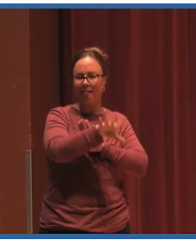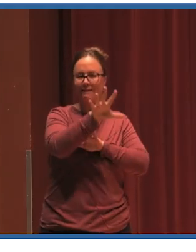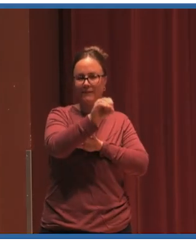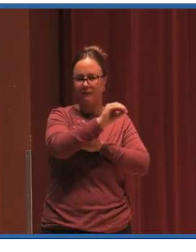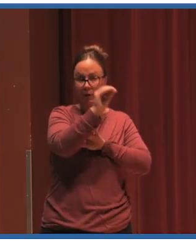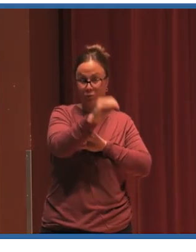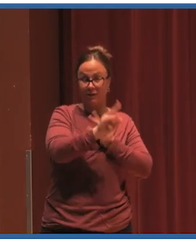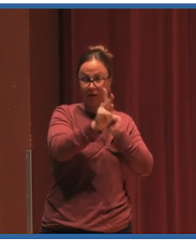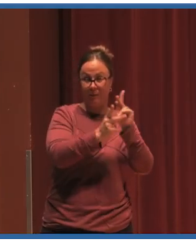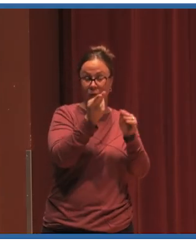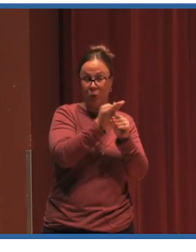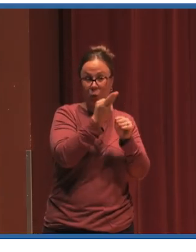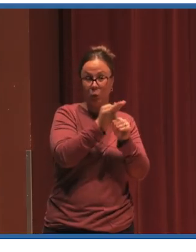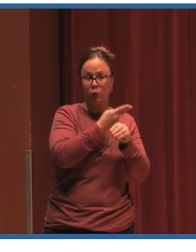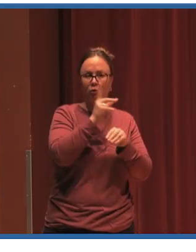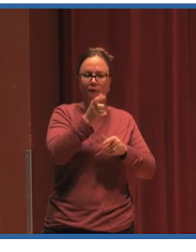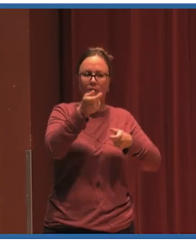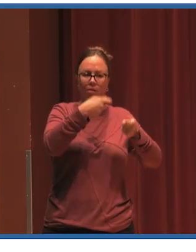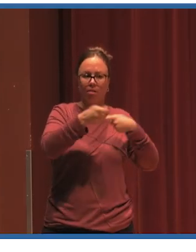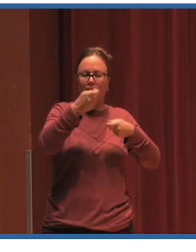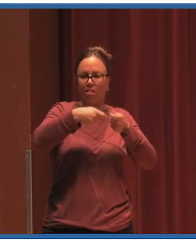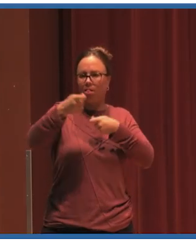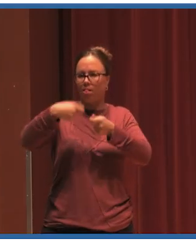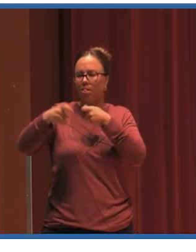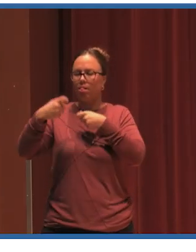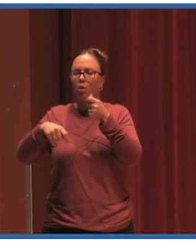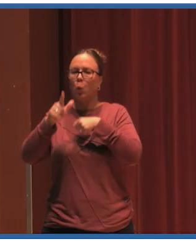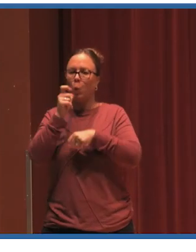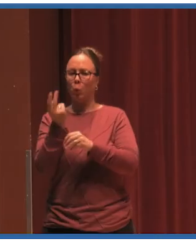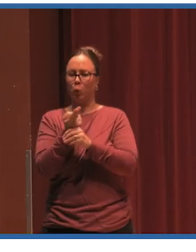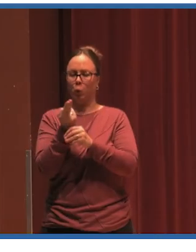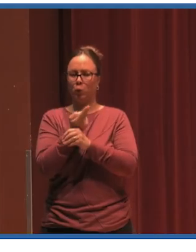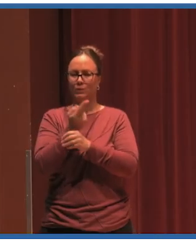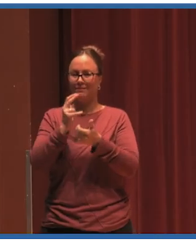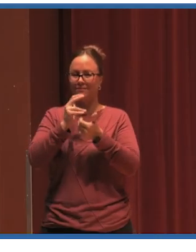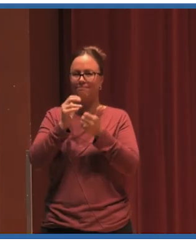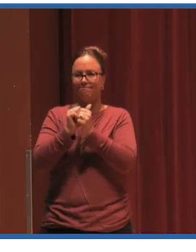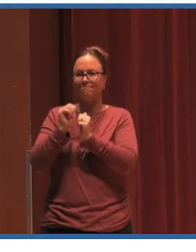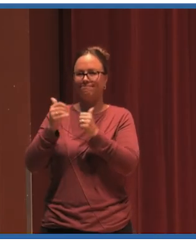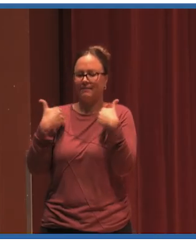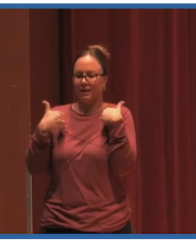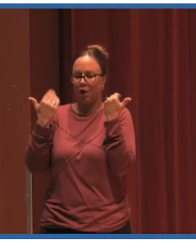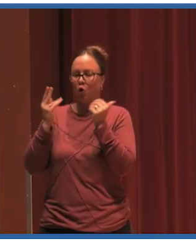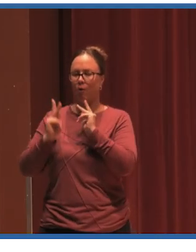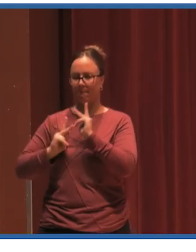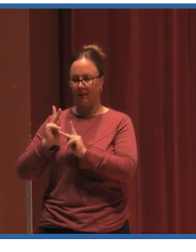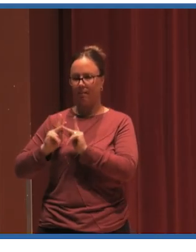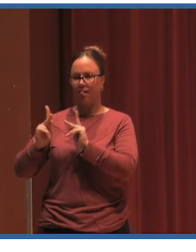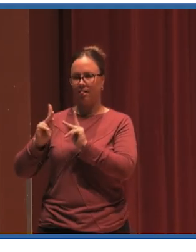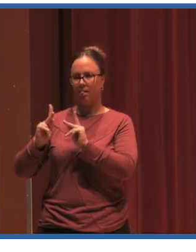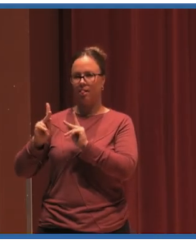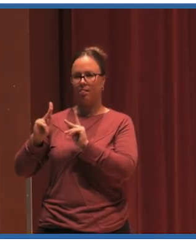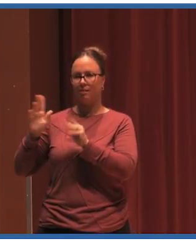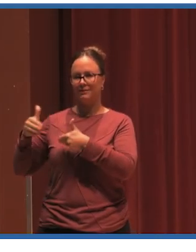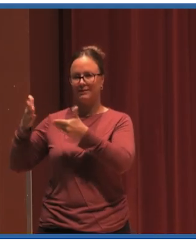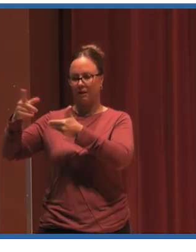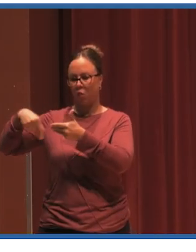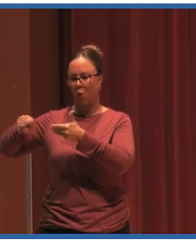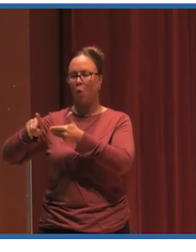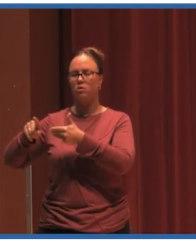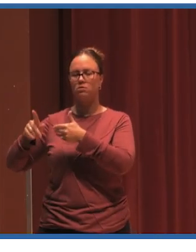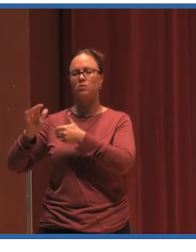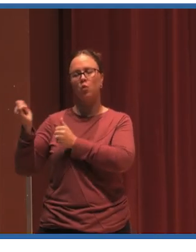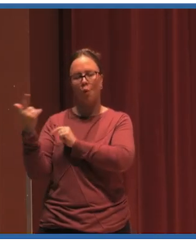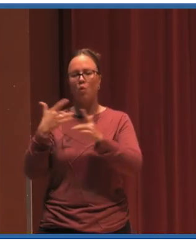they have to constantly replace their customer base with younger people to consume those products. So all very concerning, and